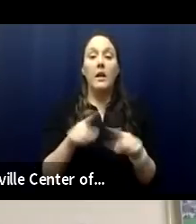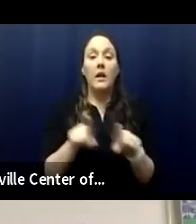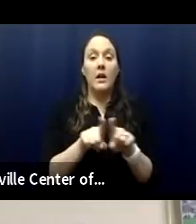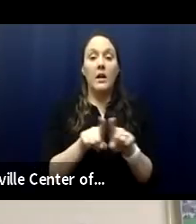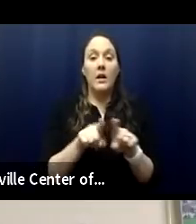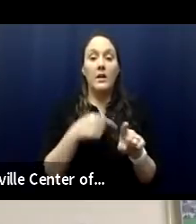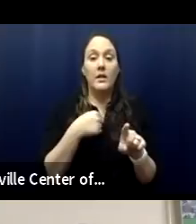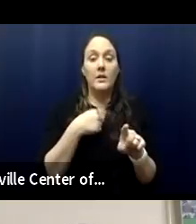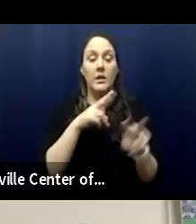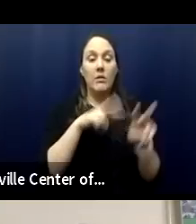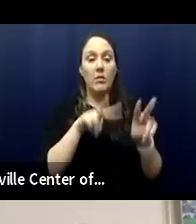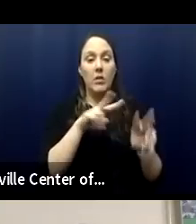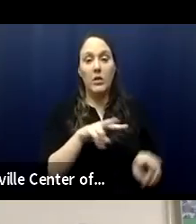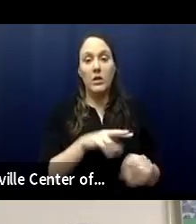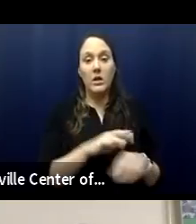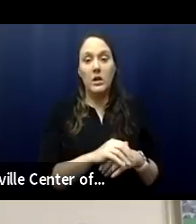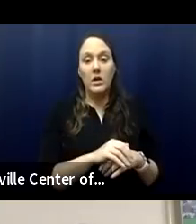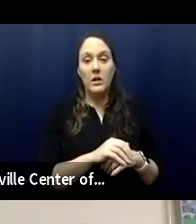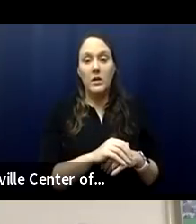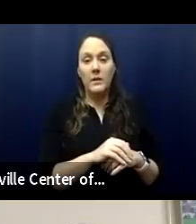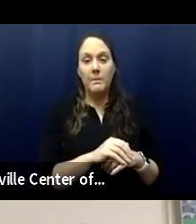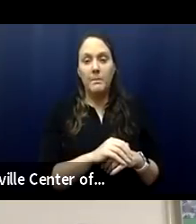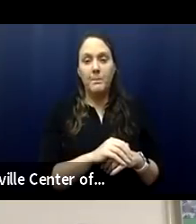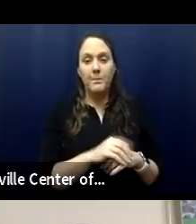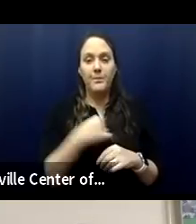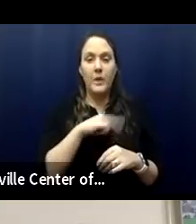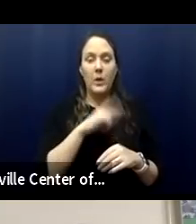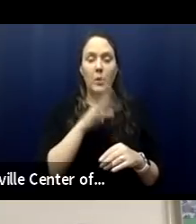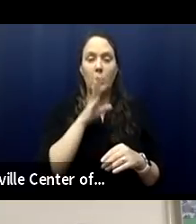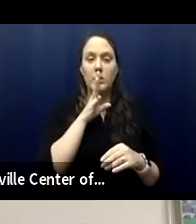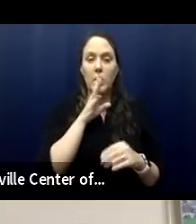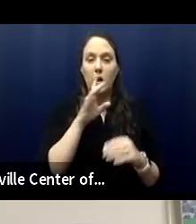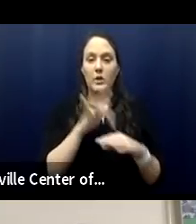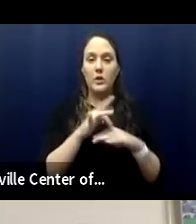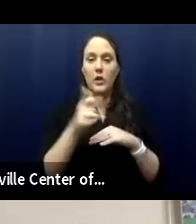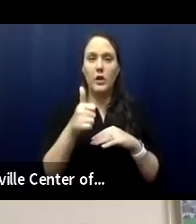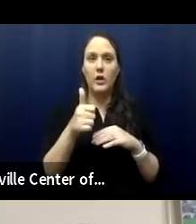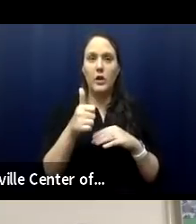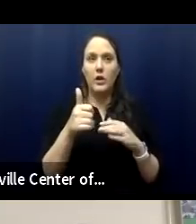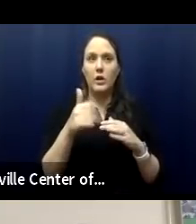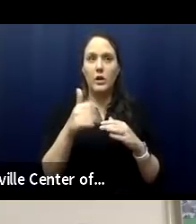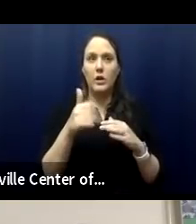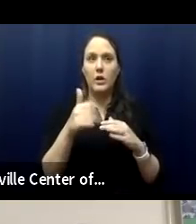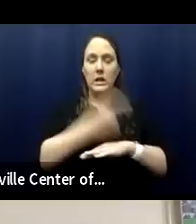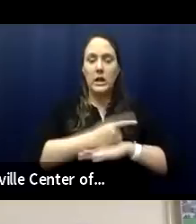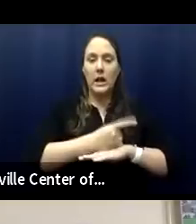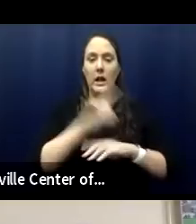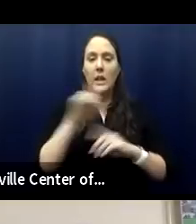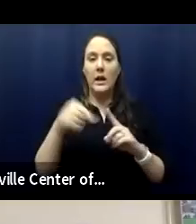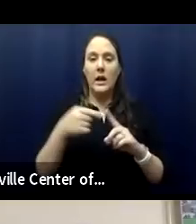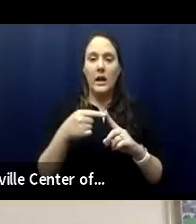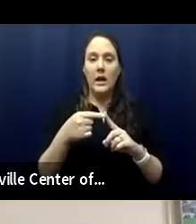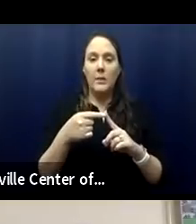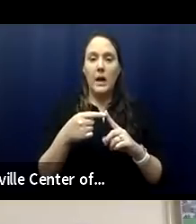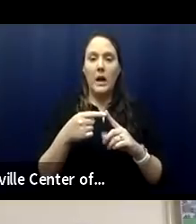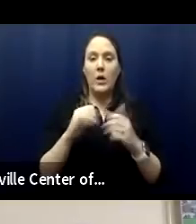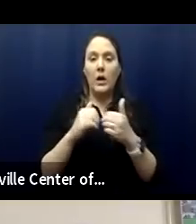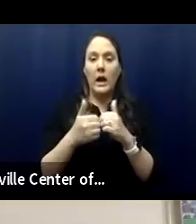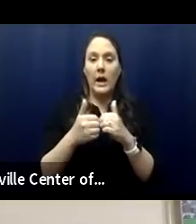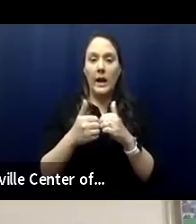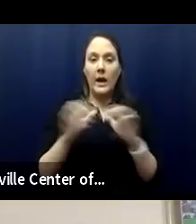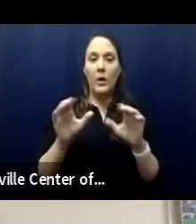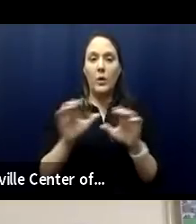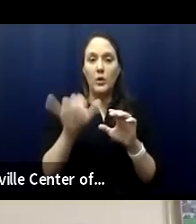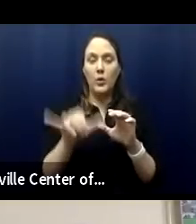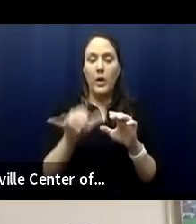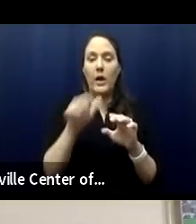because we talked earlier today about having a way to do that doesn't involve so much